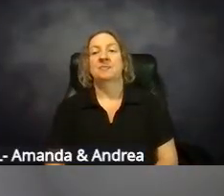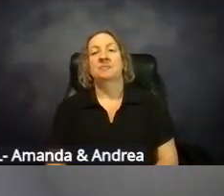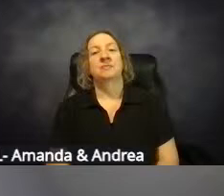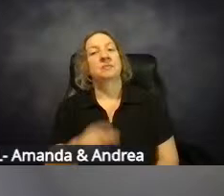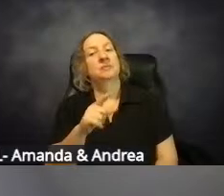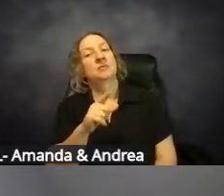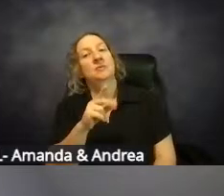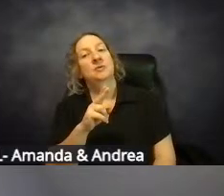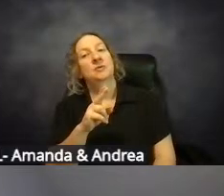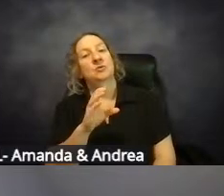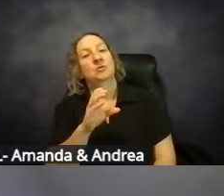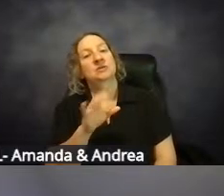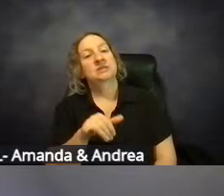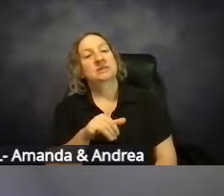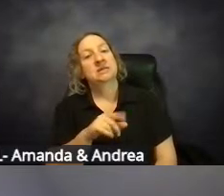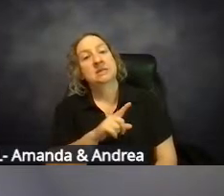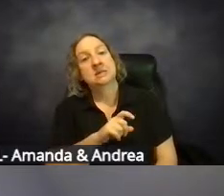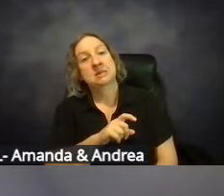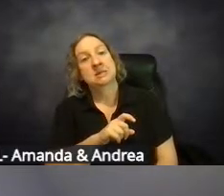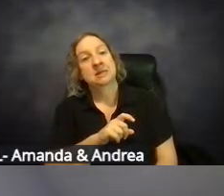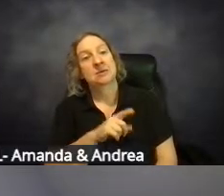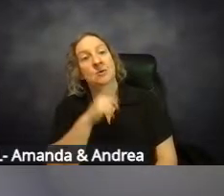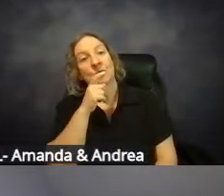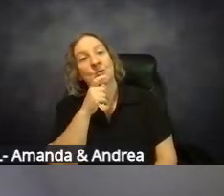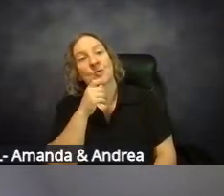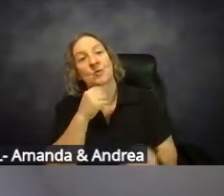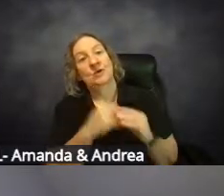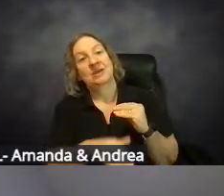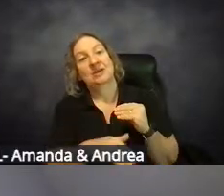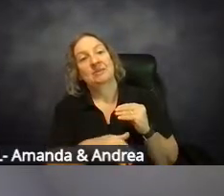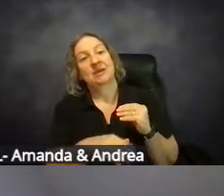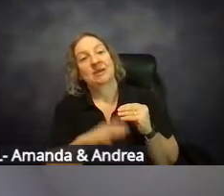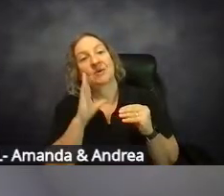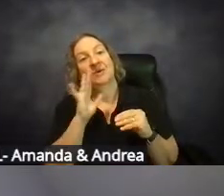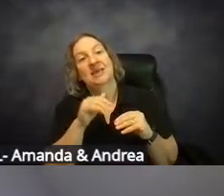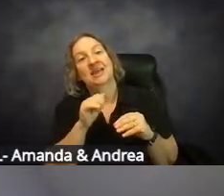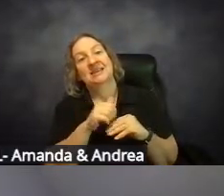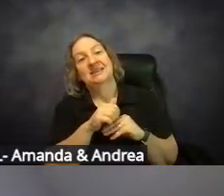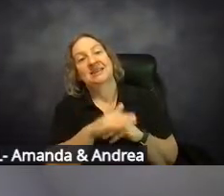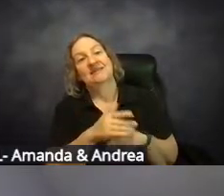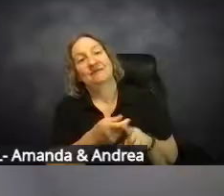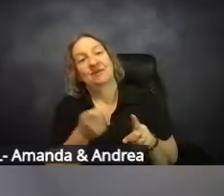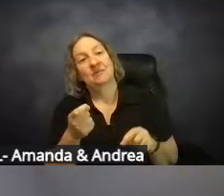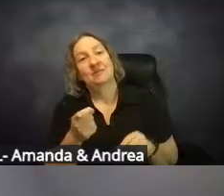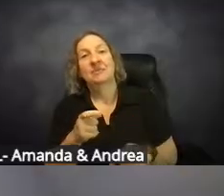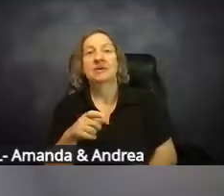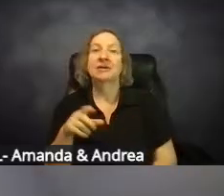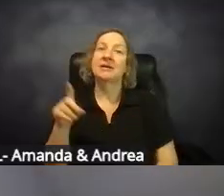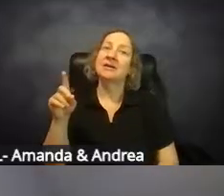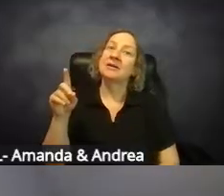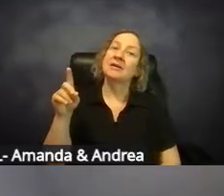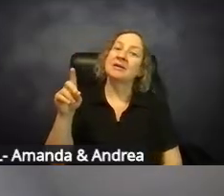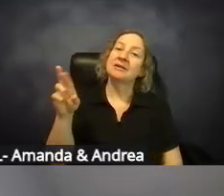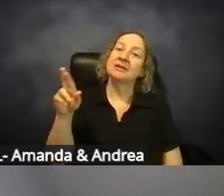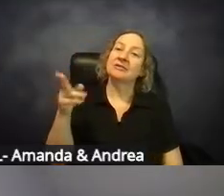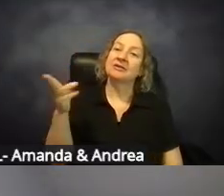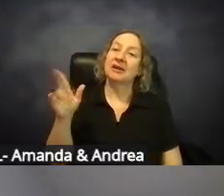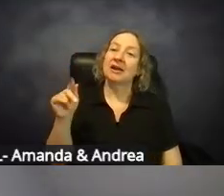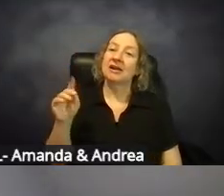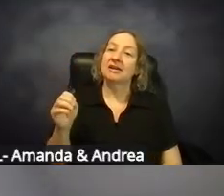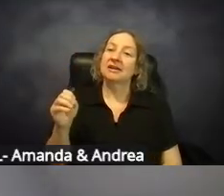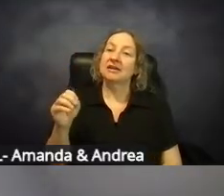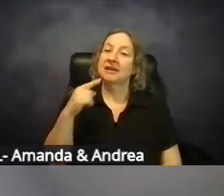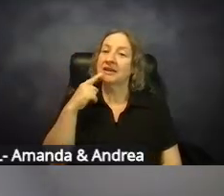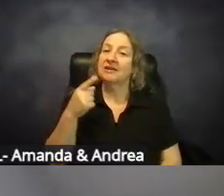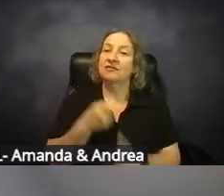Lucy, whose email would that have come from? Dr. Hunt, I can jump in and let you know it came